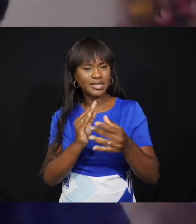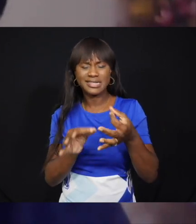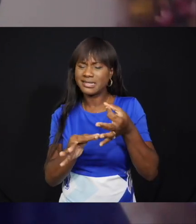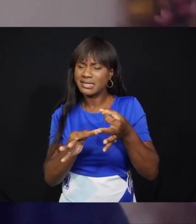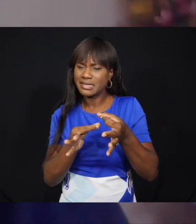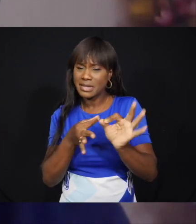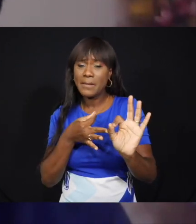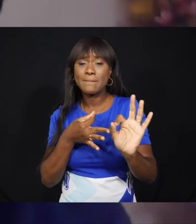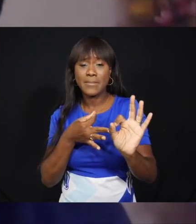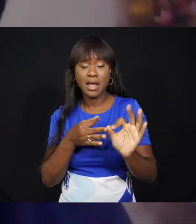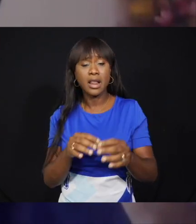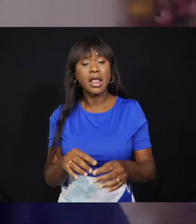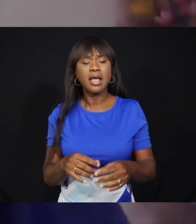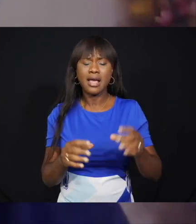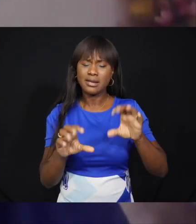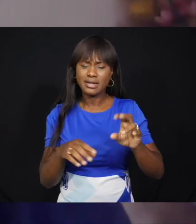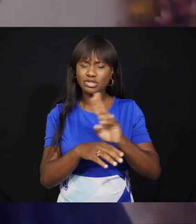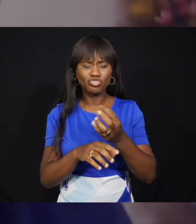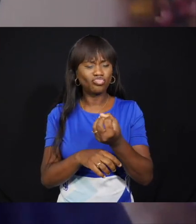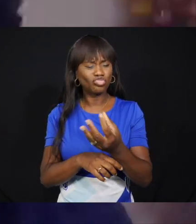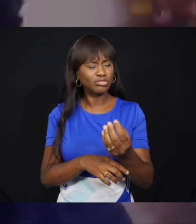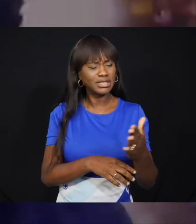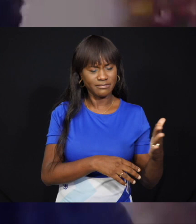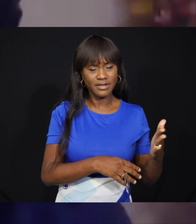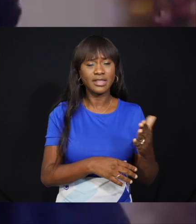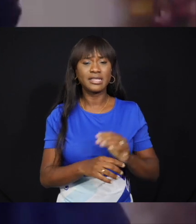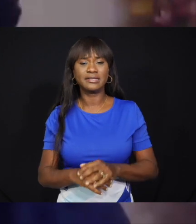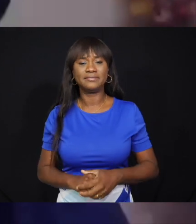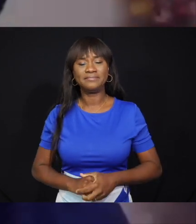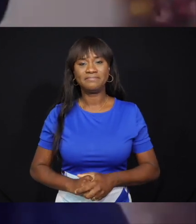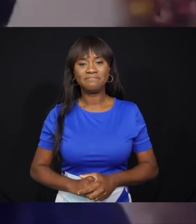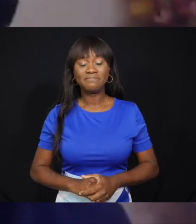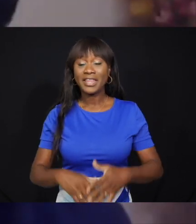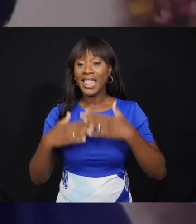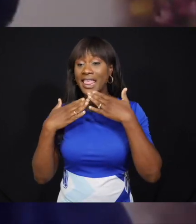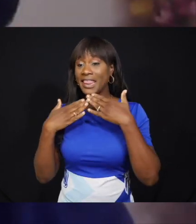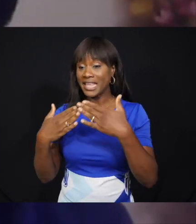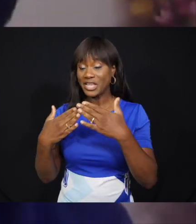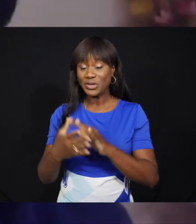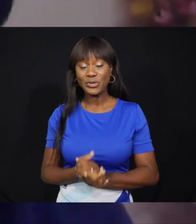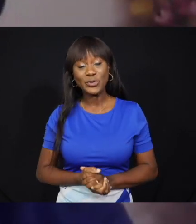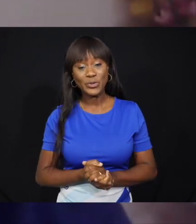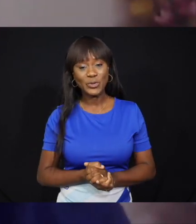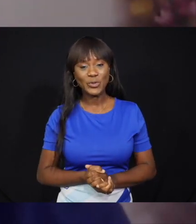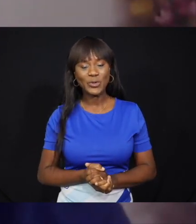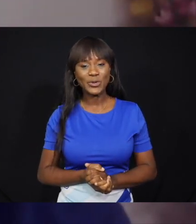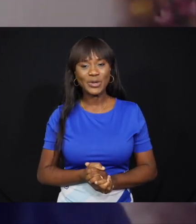get started. It's so simple, and it opens up so many doors for you and brings a light